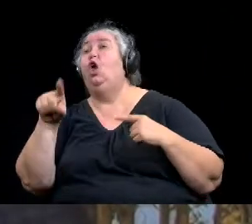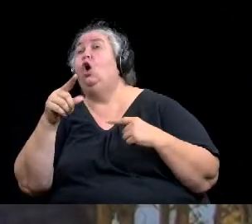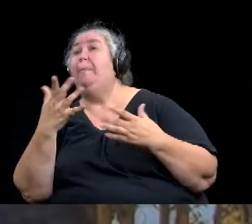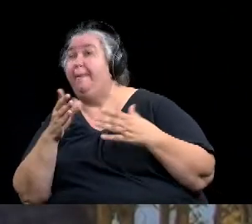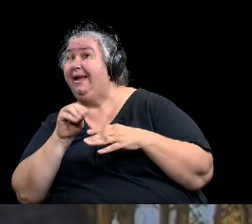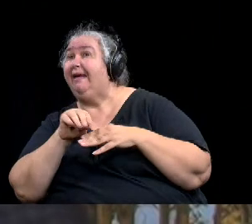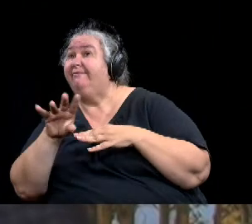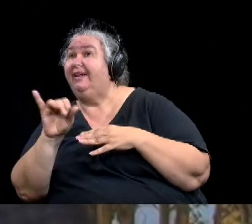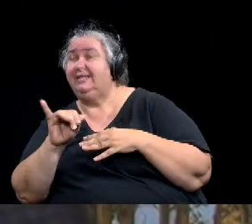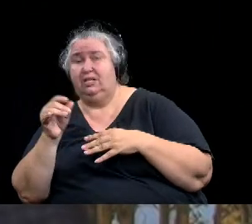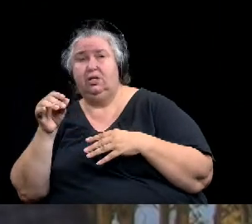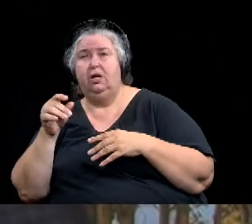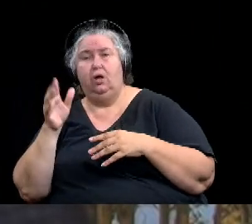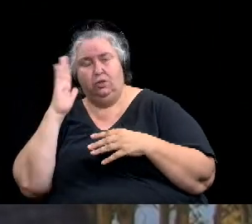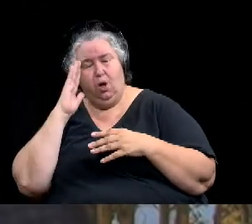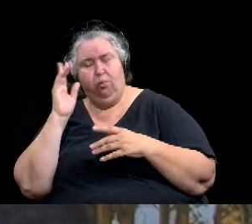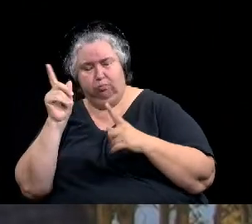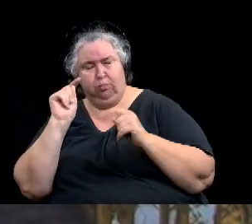know as quickly as possible. So